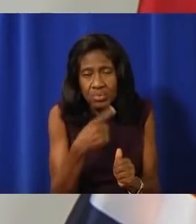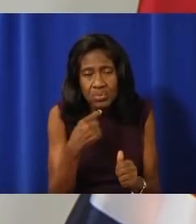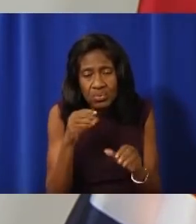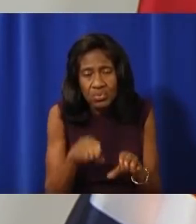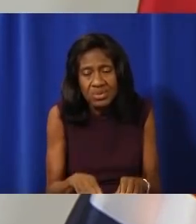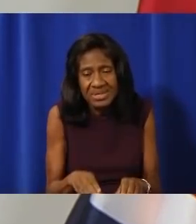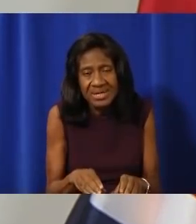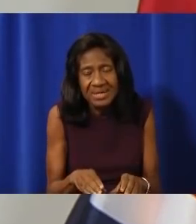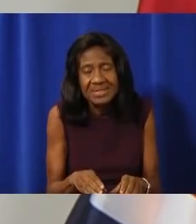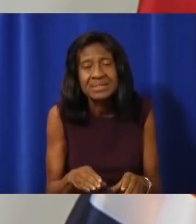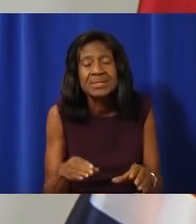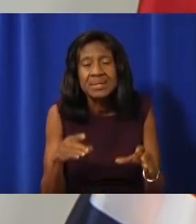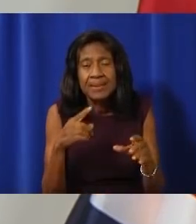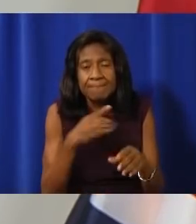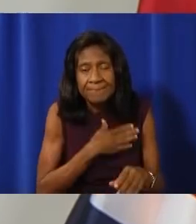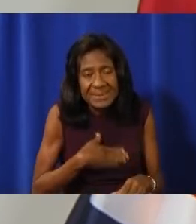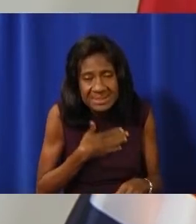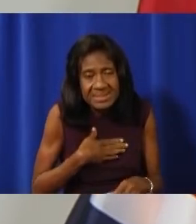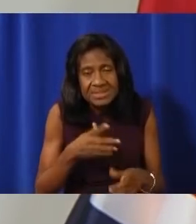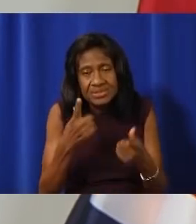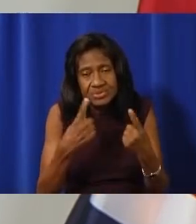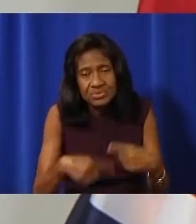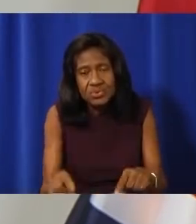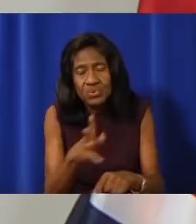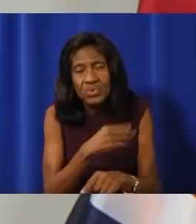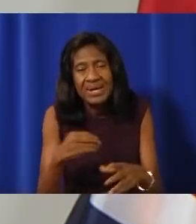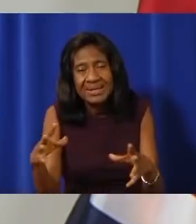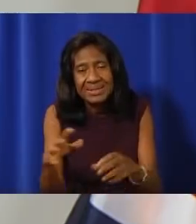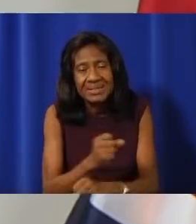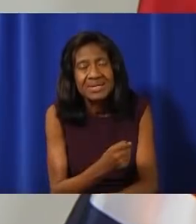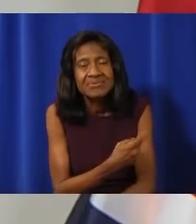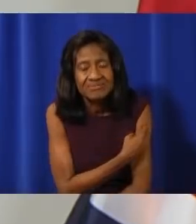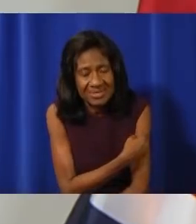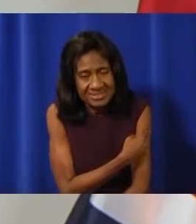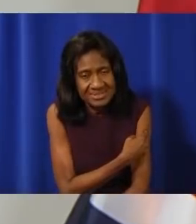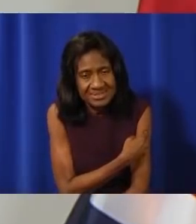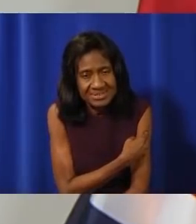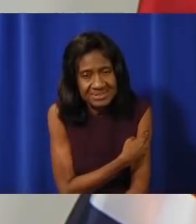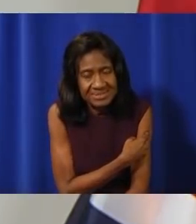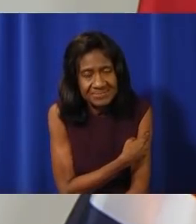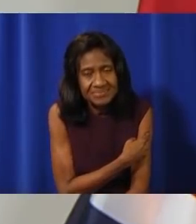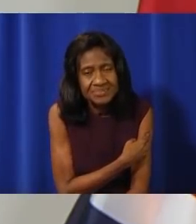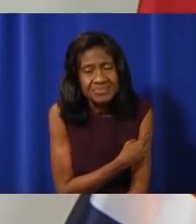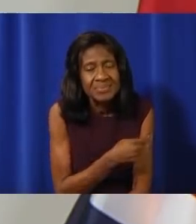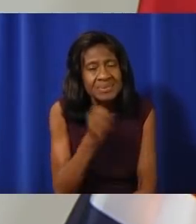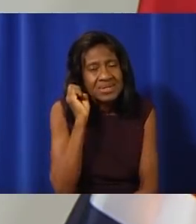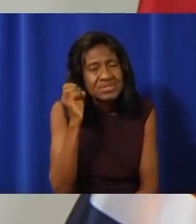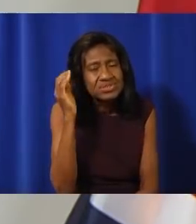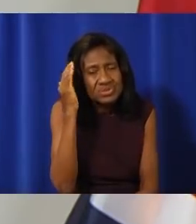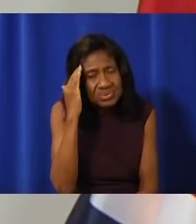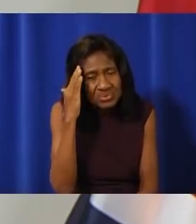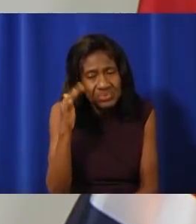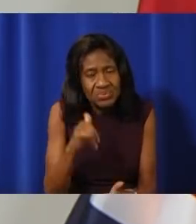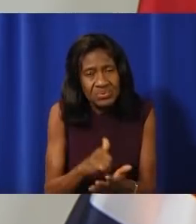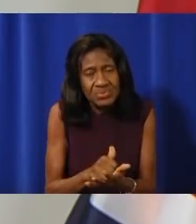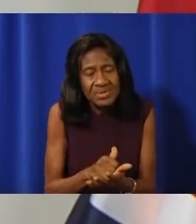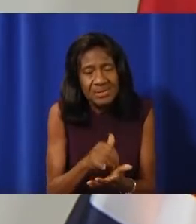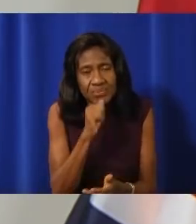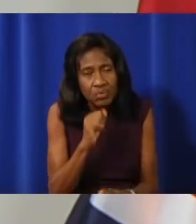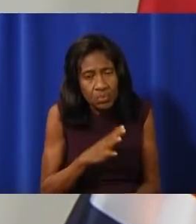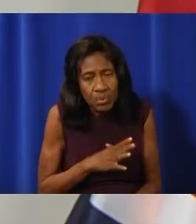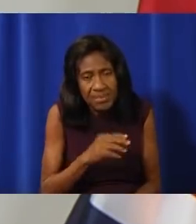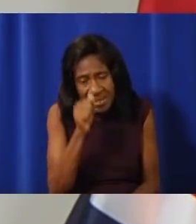to go and get vaccinated. On this note, I know that the ladies and gentlemen of the public health